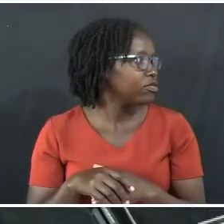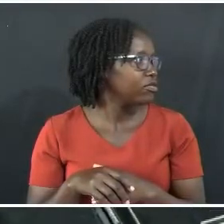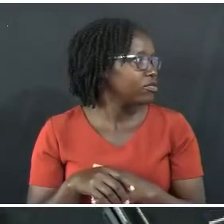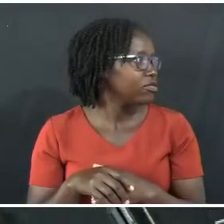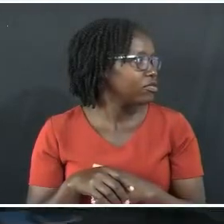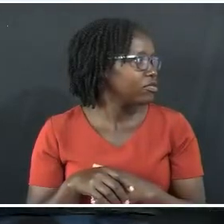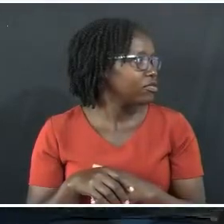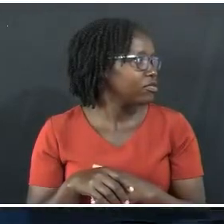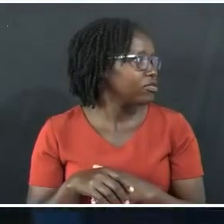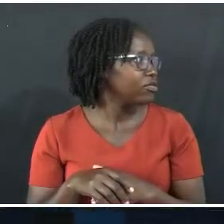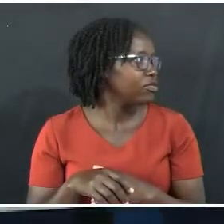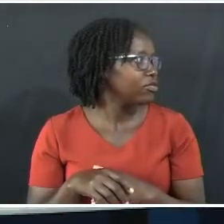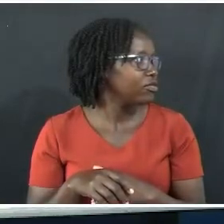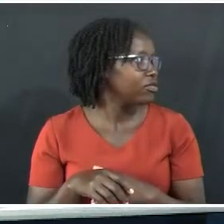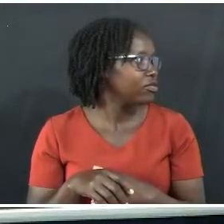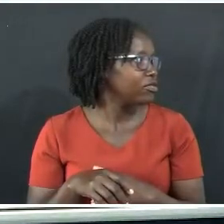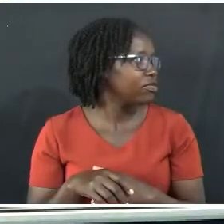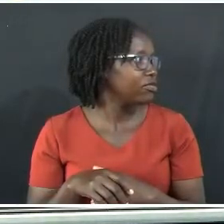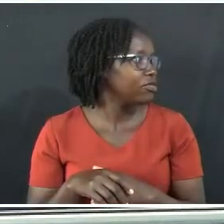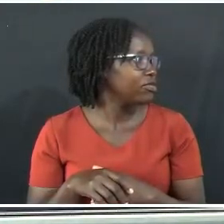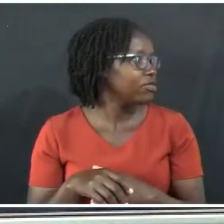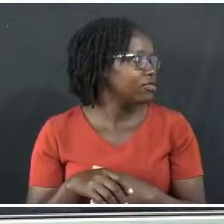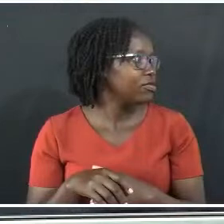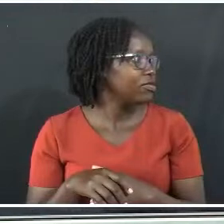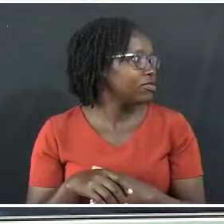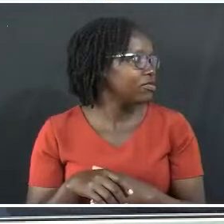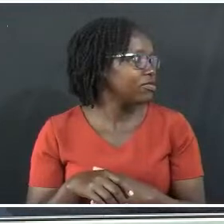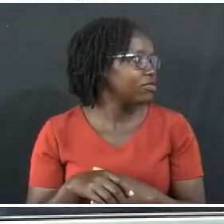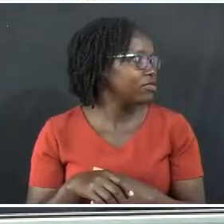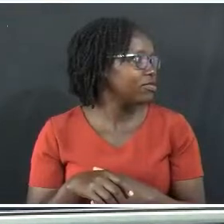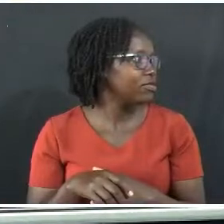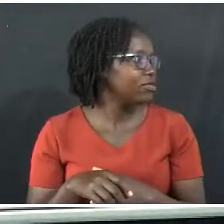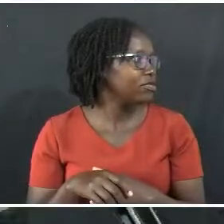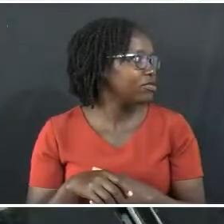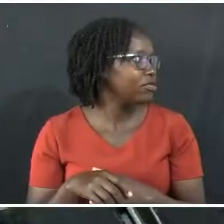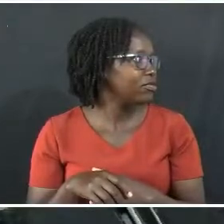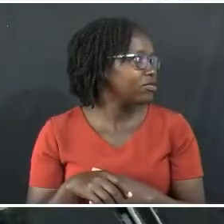Well done. Jesus,